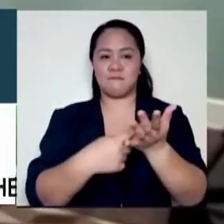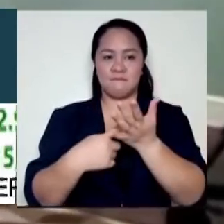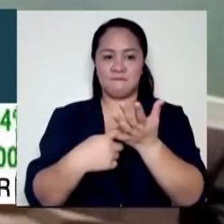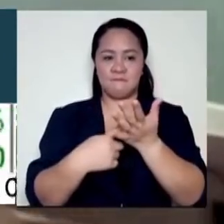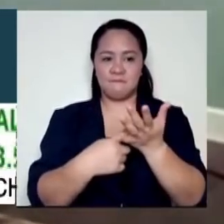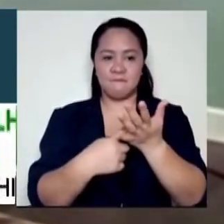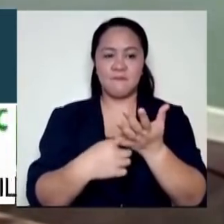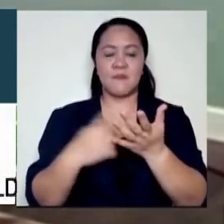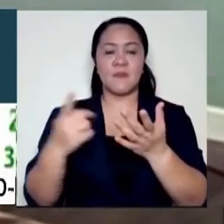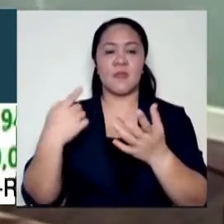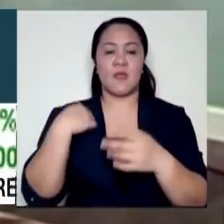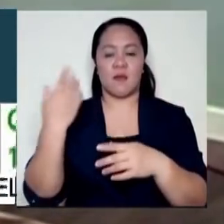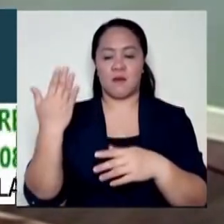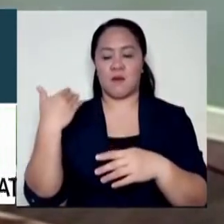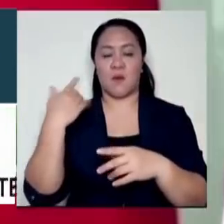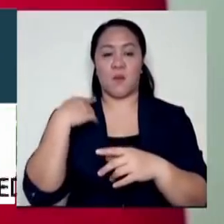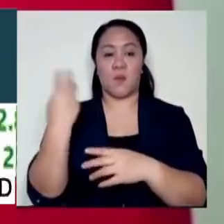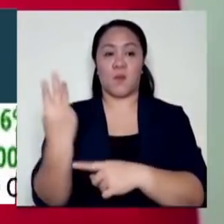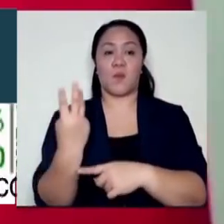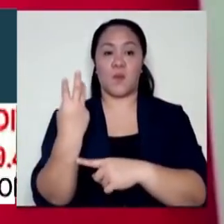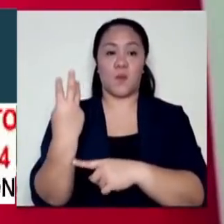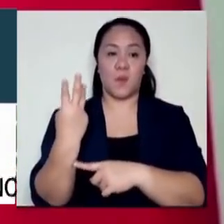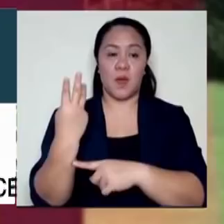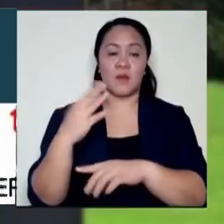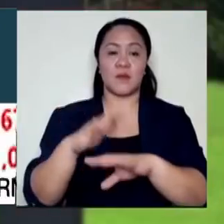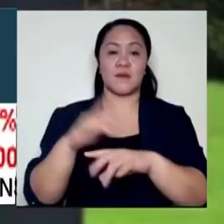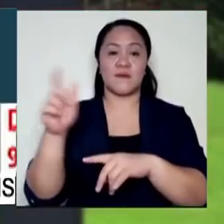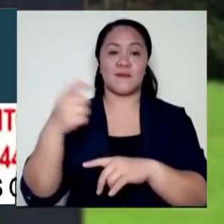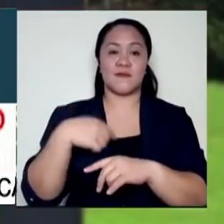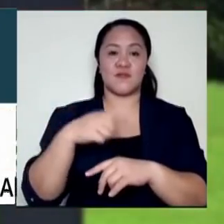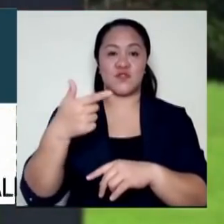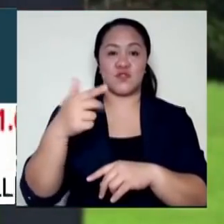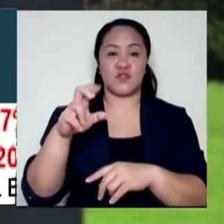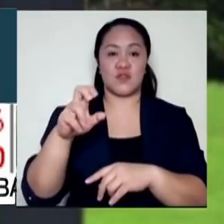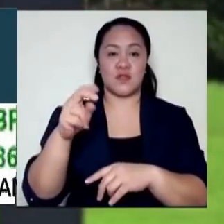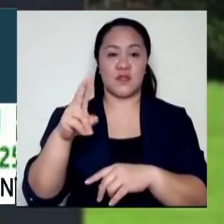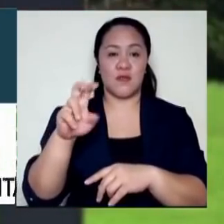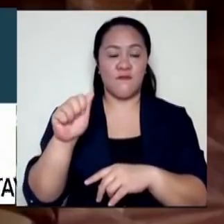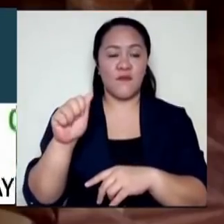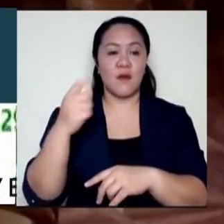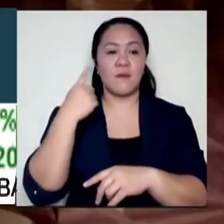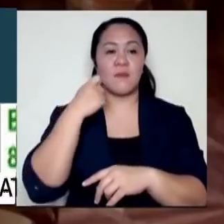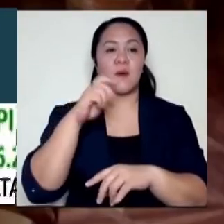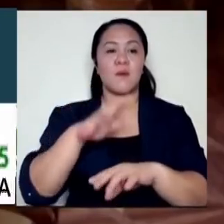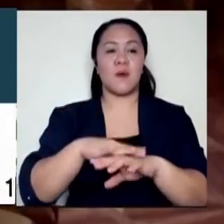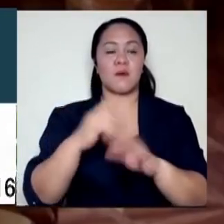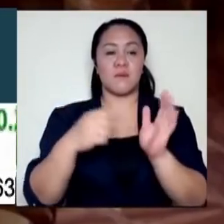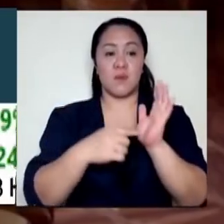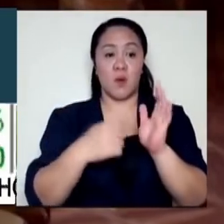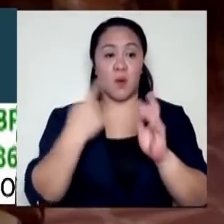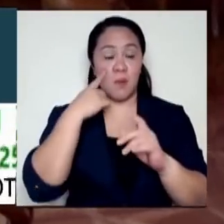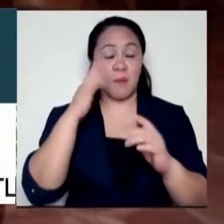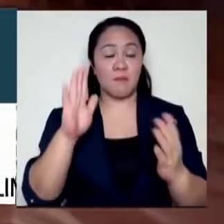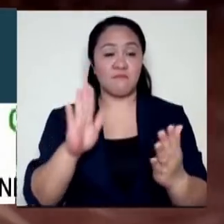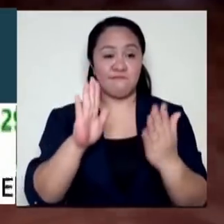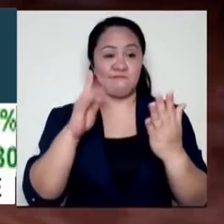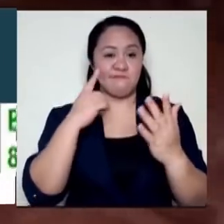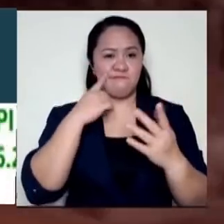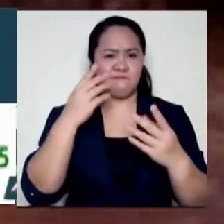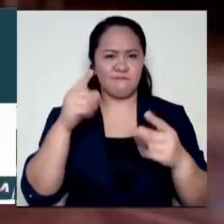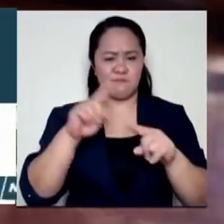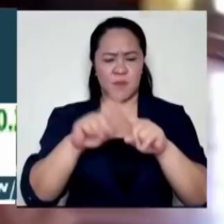of his Wednesday meeting with Putin in Geneva that promises to be a combative encounter given the two countries' disputes over